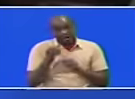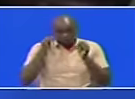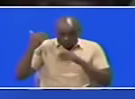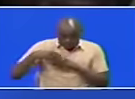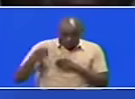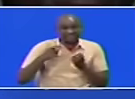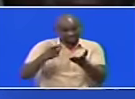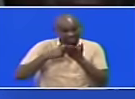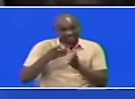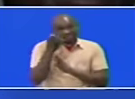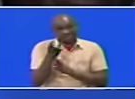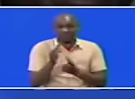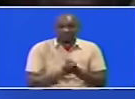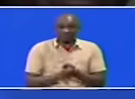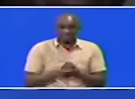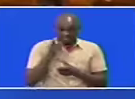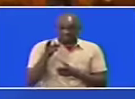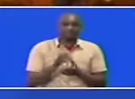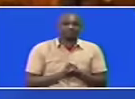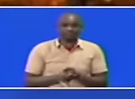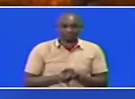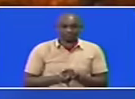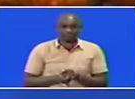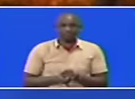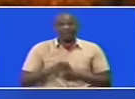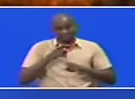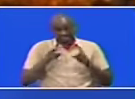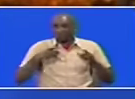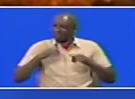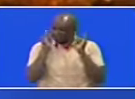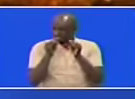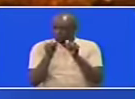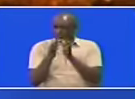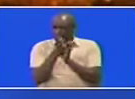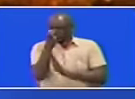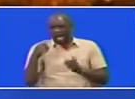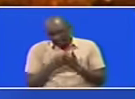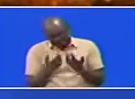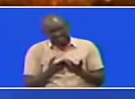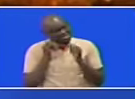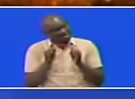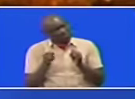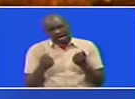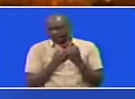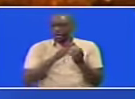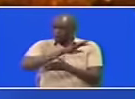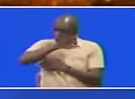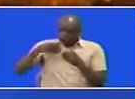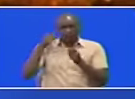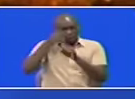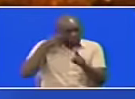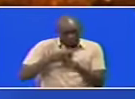going to be discussing as part of this particular summit. However, there is a new twist that has emerged that is now throwing the entire lobbying